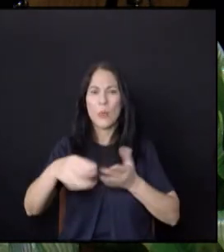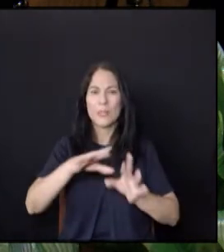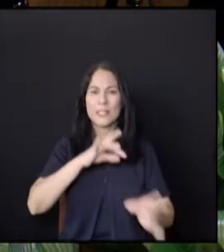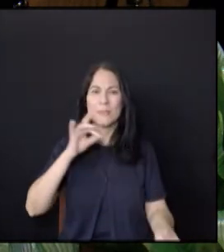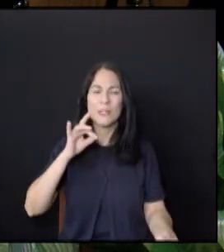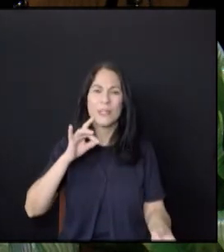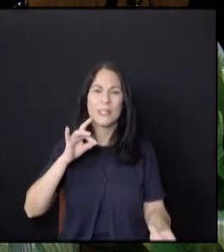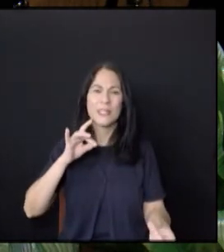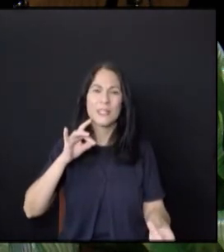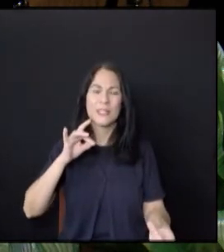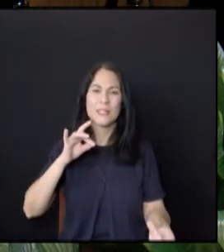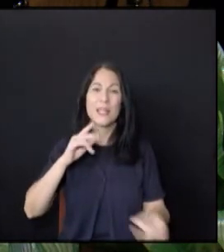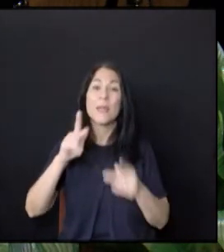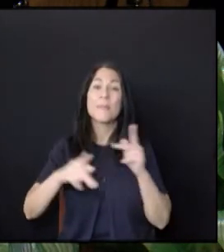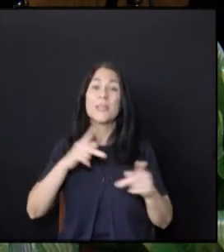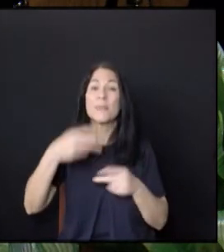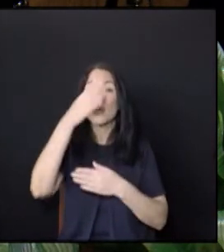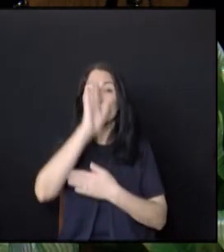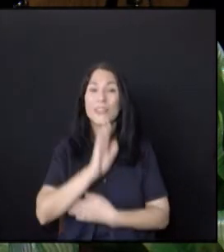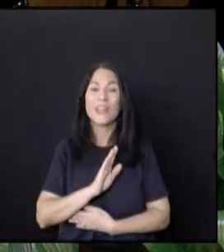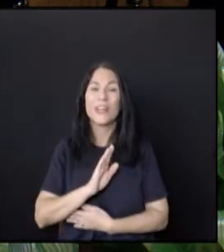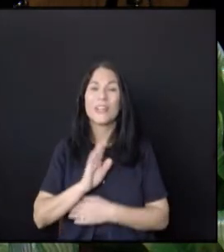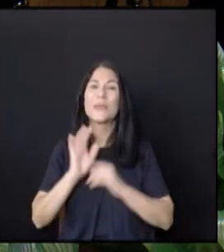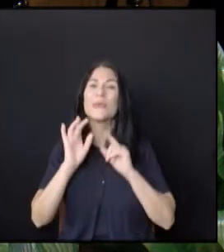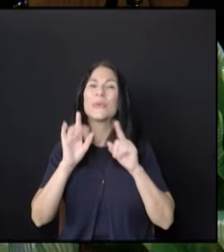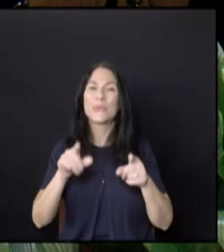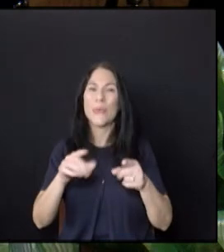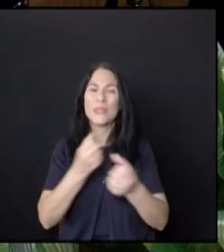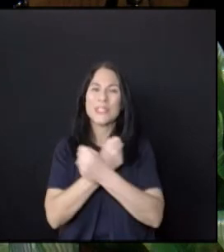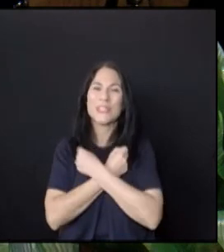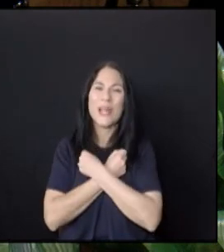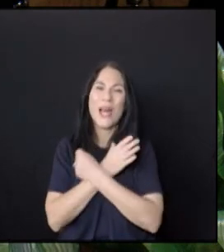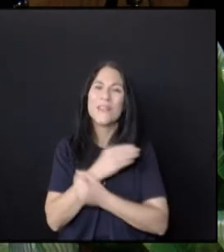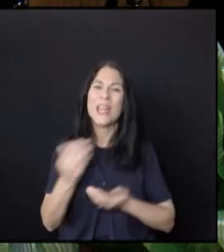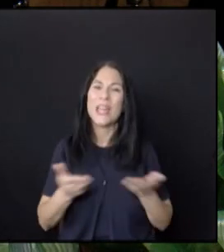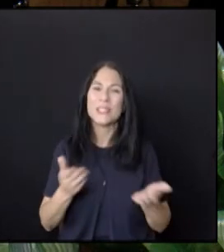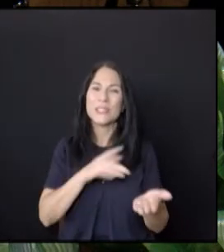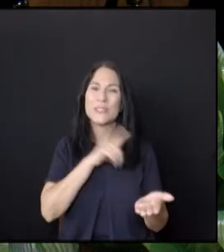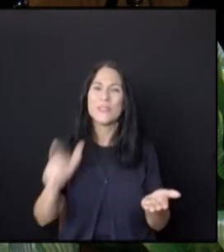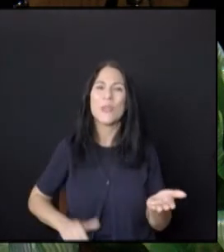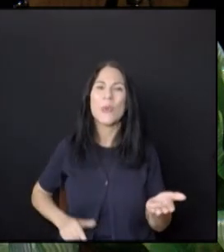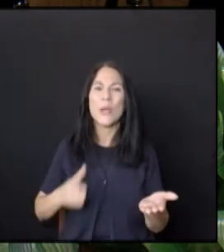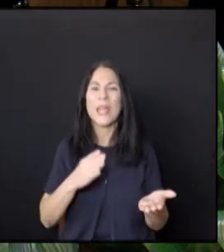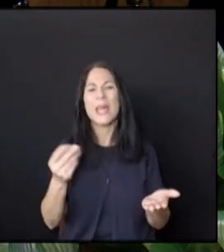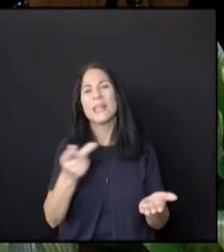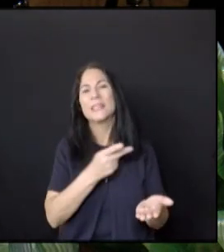Spirit. People of God, go to love and serve the Lord and one another